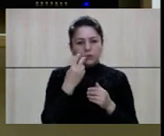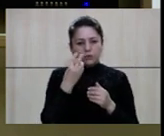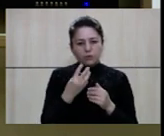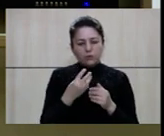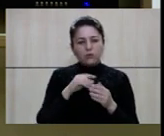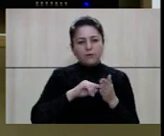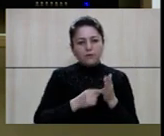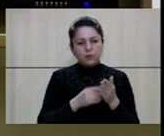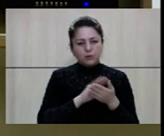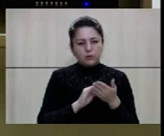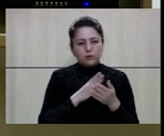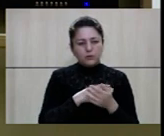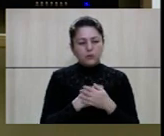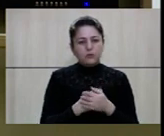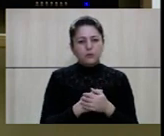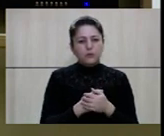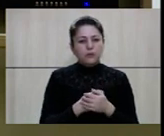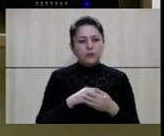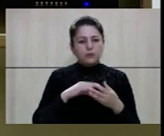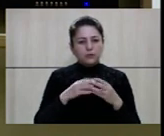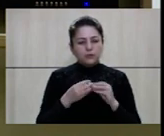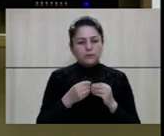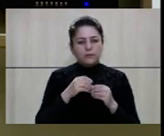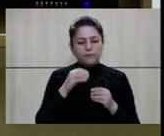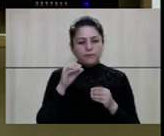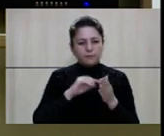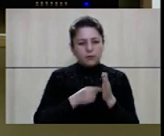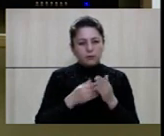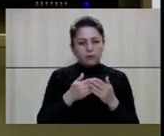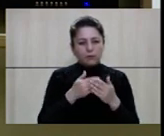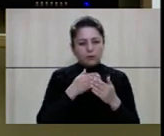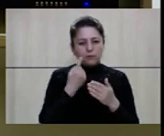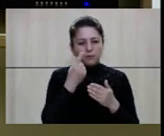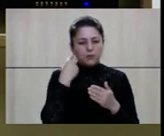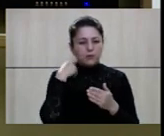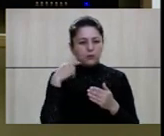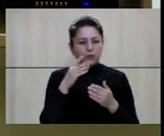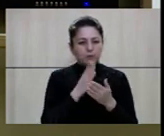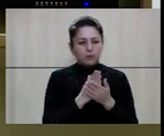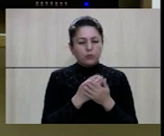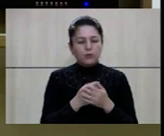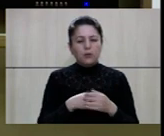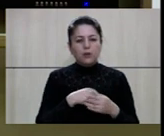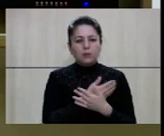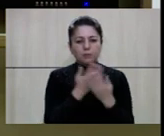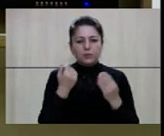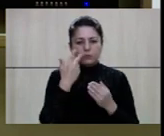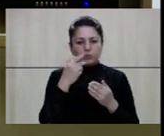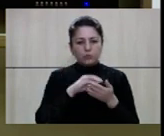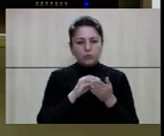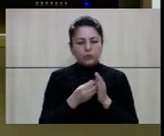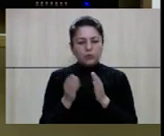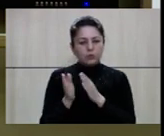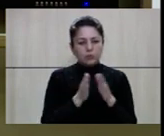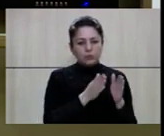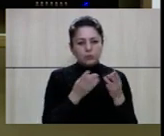mana virgul qo'yildi. Demak, virguldan oldin bitta raqam bor edi. Biz esa 3 ta xona surishimiz kerak. Shuning uchun